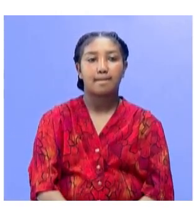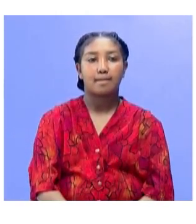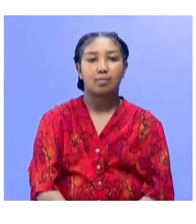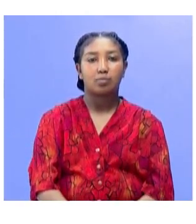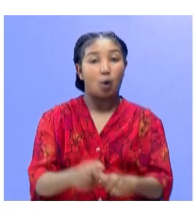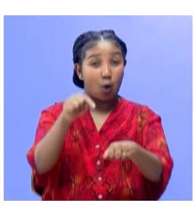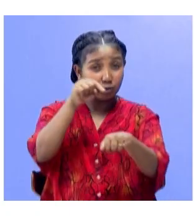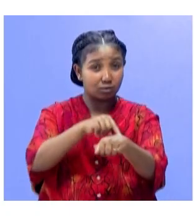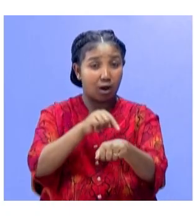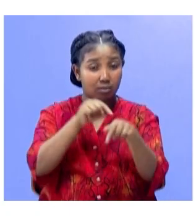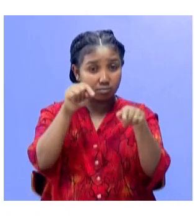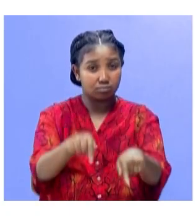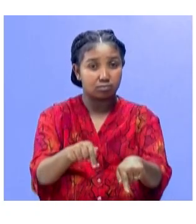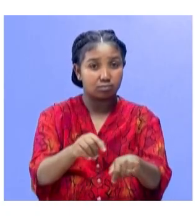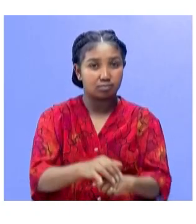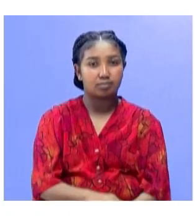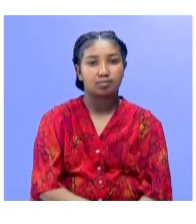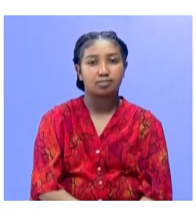on time,